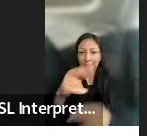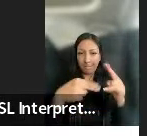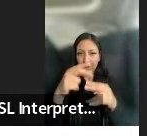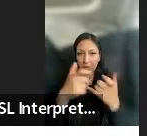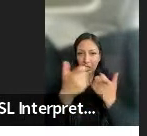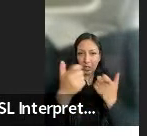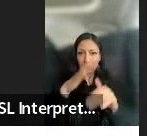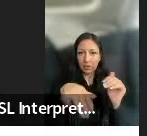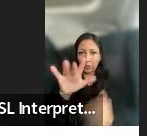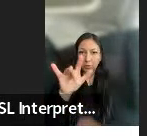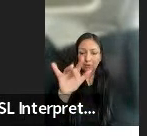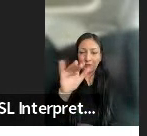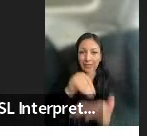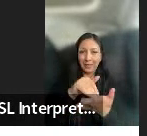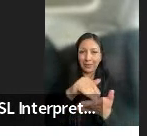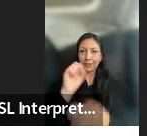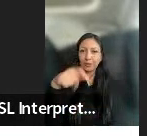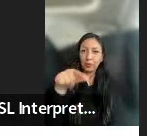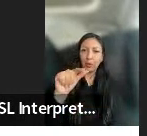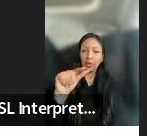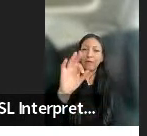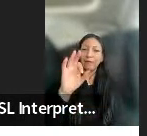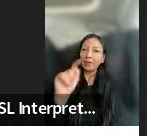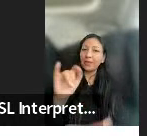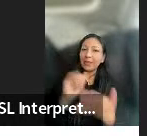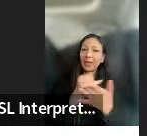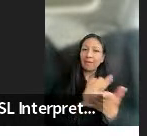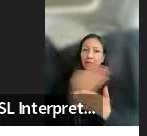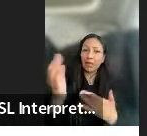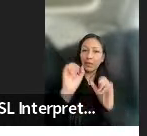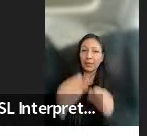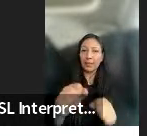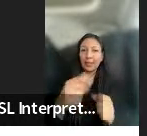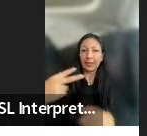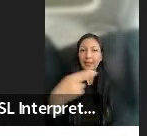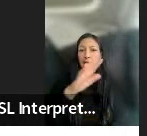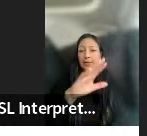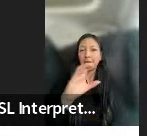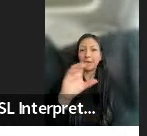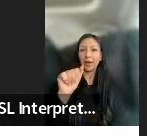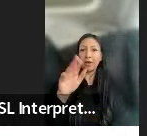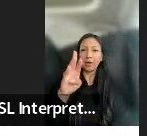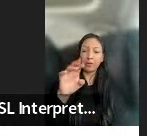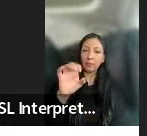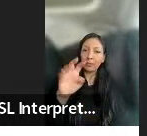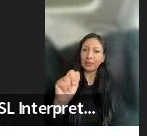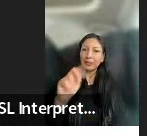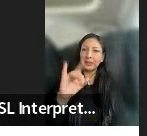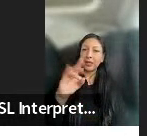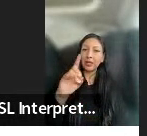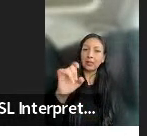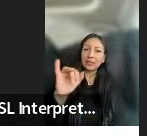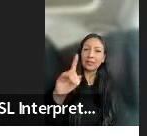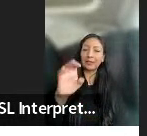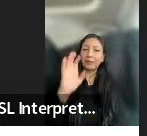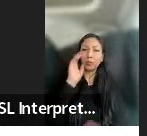than 25,000 square feet, that fail to cut their carbon dioxide emissions will begin to face steep fines as part